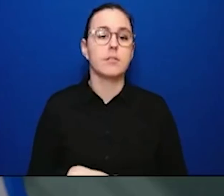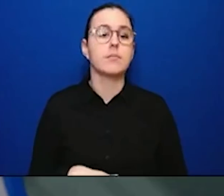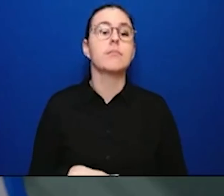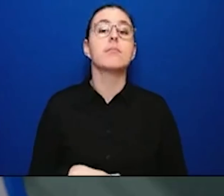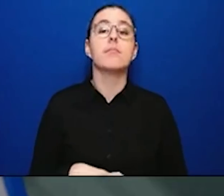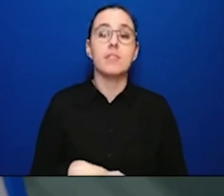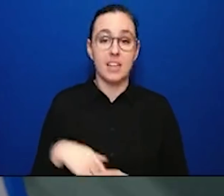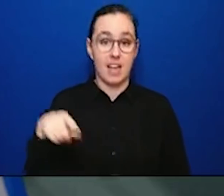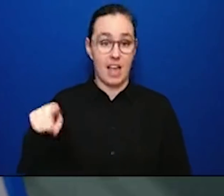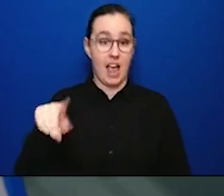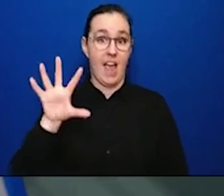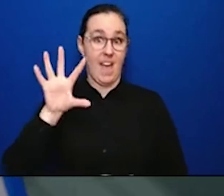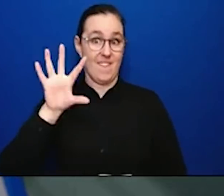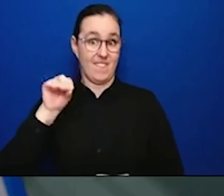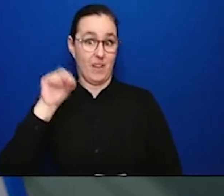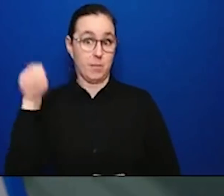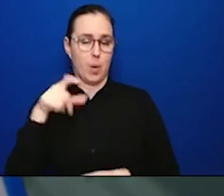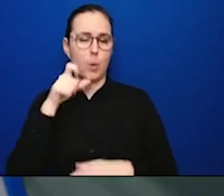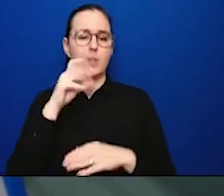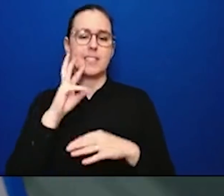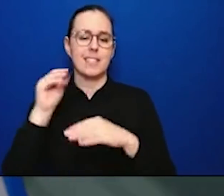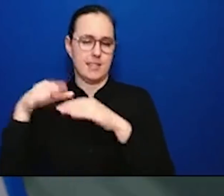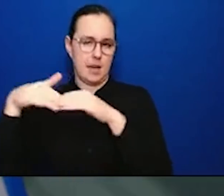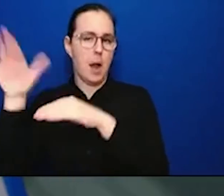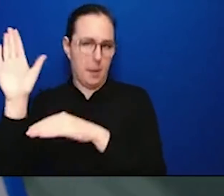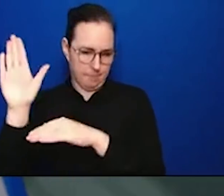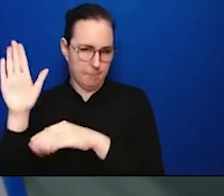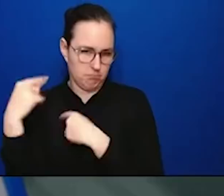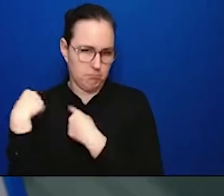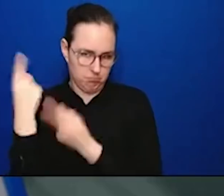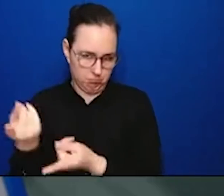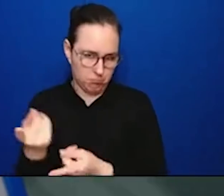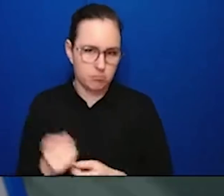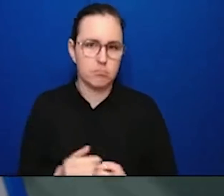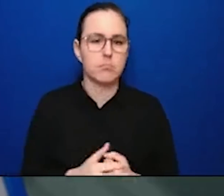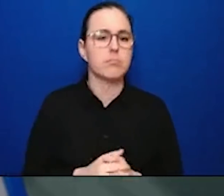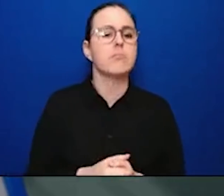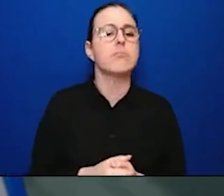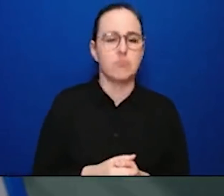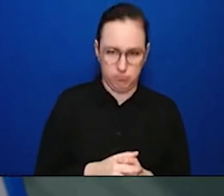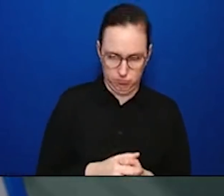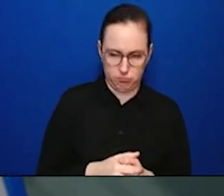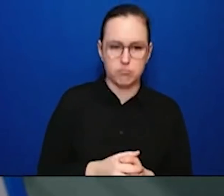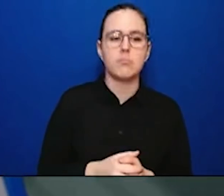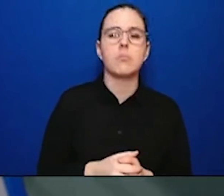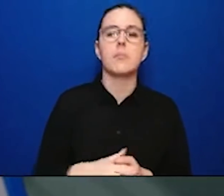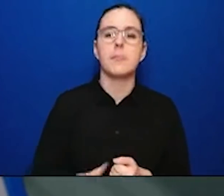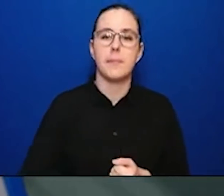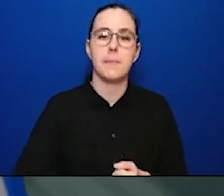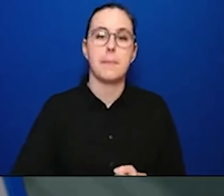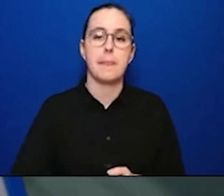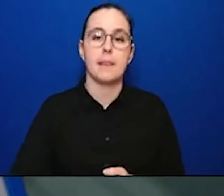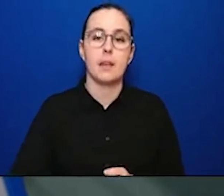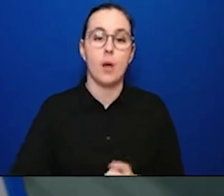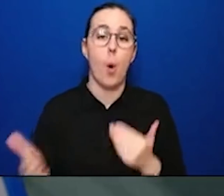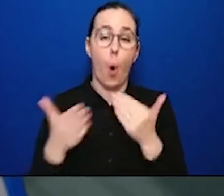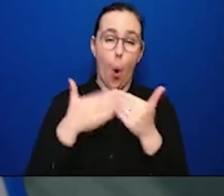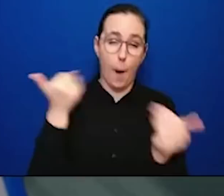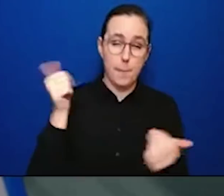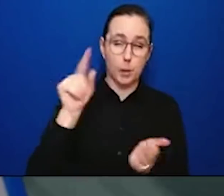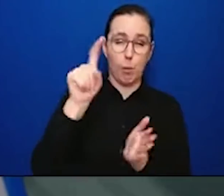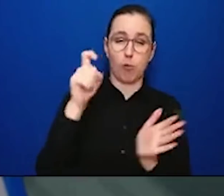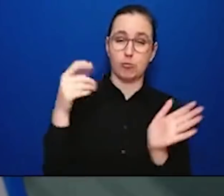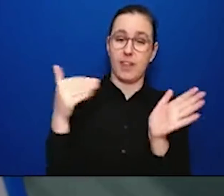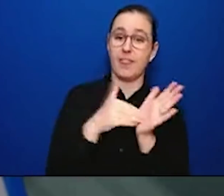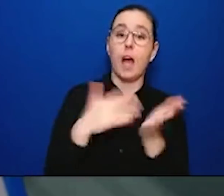of last night had already received their 3rd dose immunization. In addition, close to 100,000 healthcare workers,